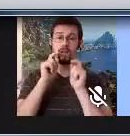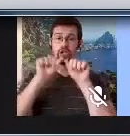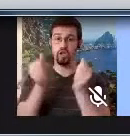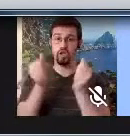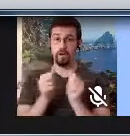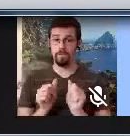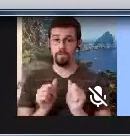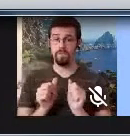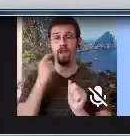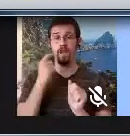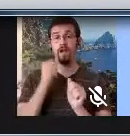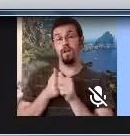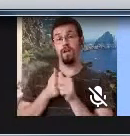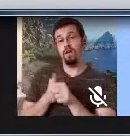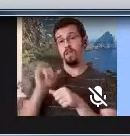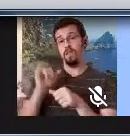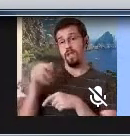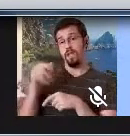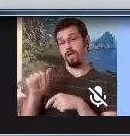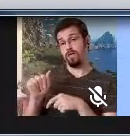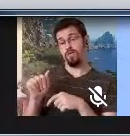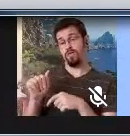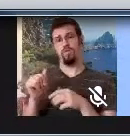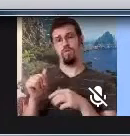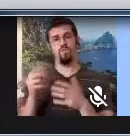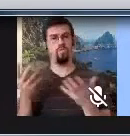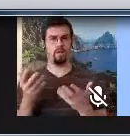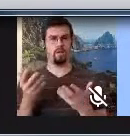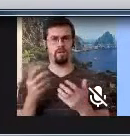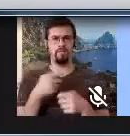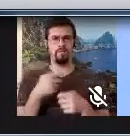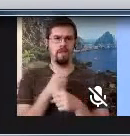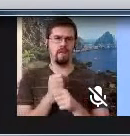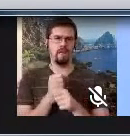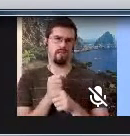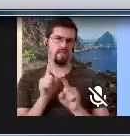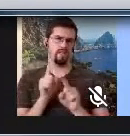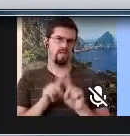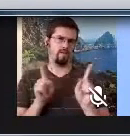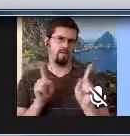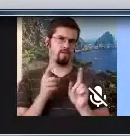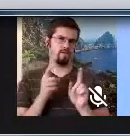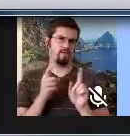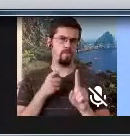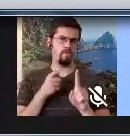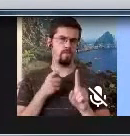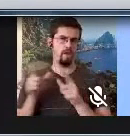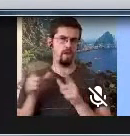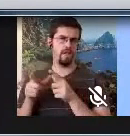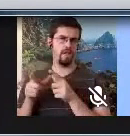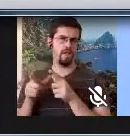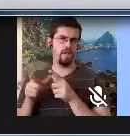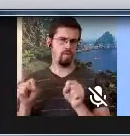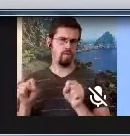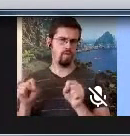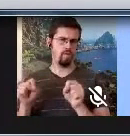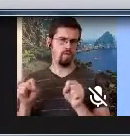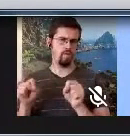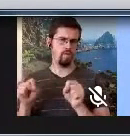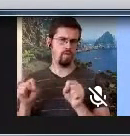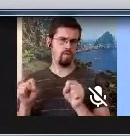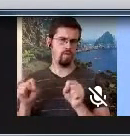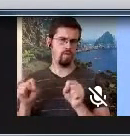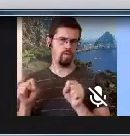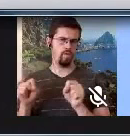symbol, what makes it different enough in a non-linguistic context and an artistic context? It's interesting because there's nothing